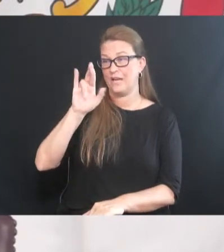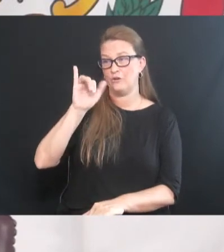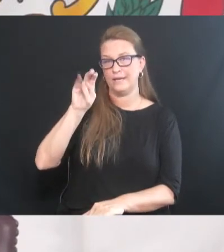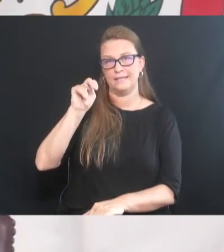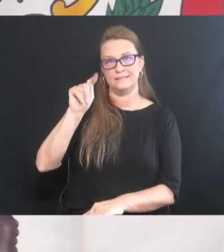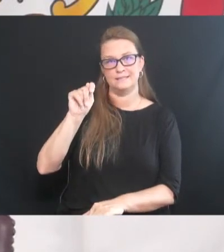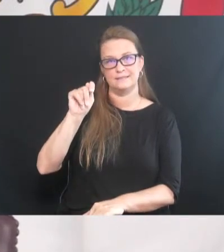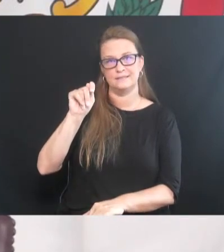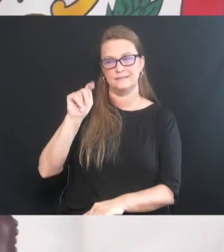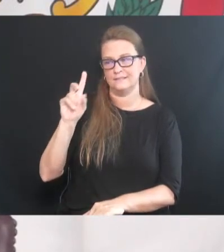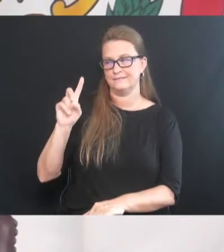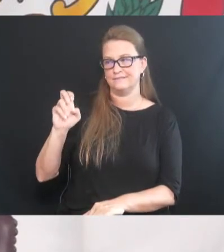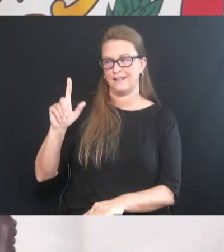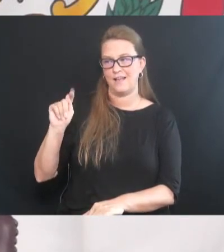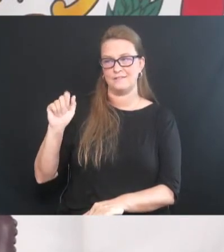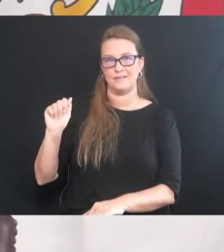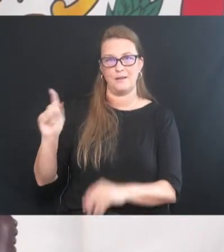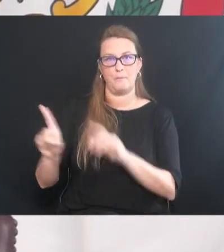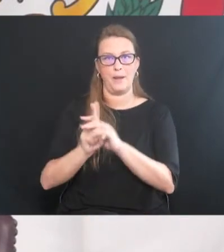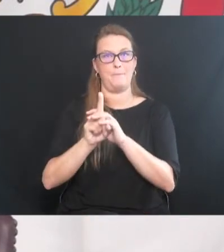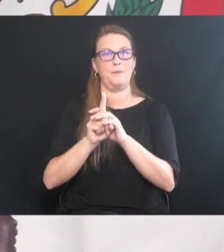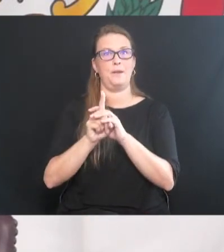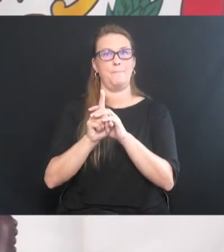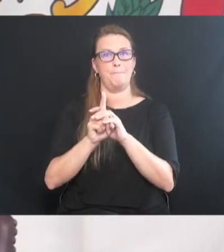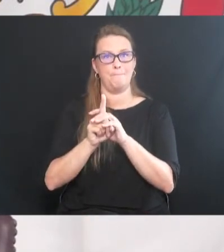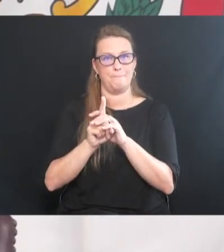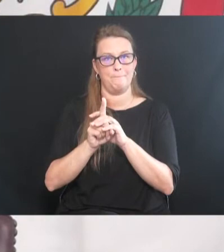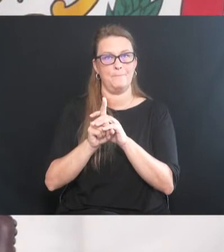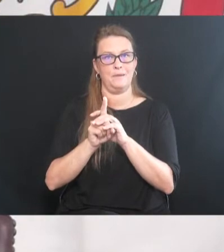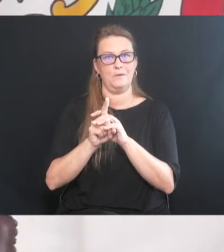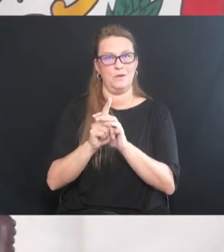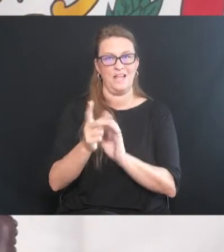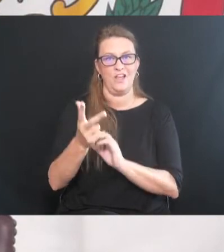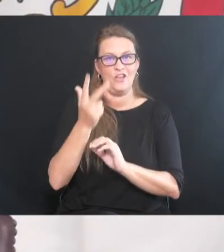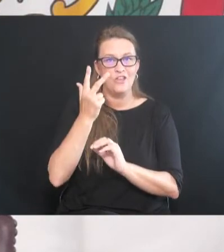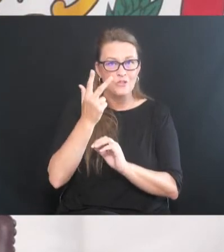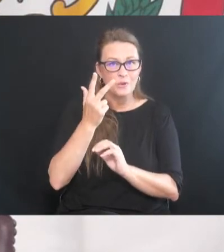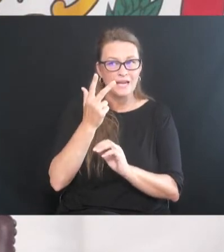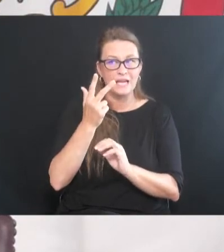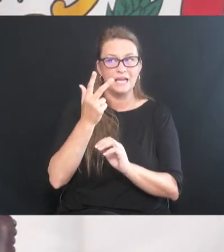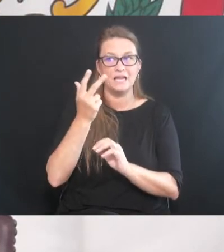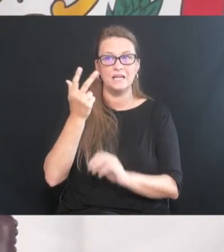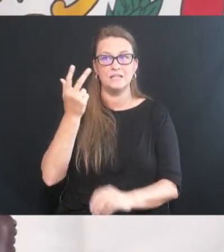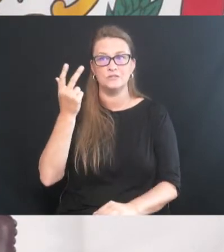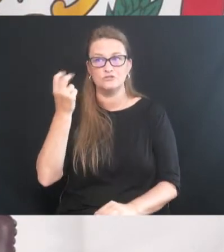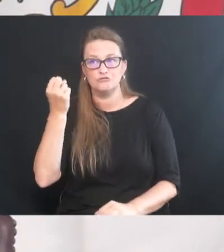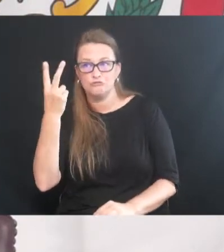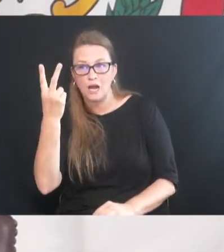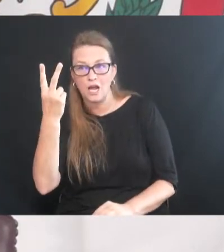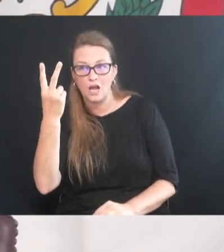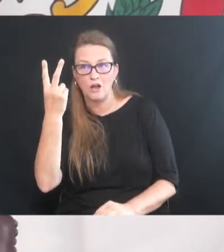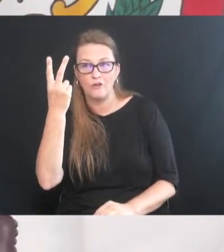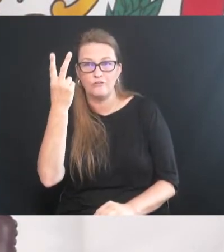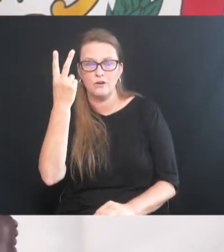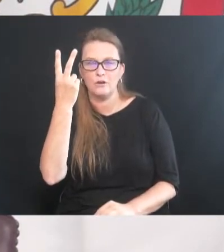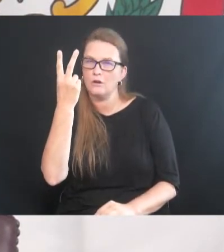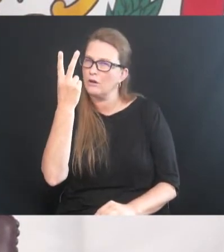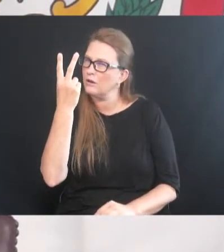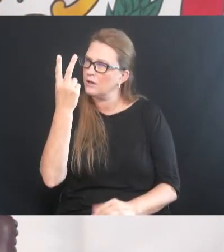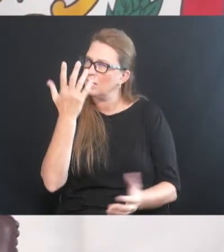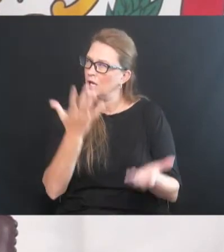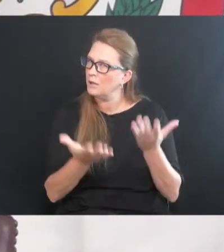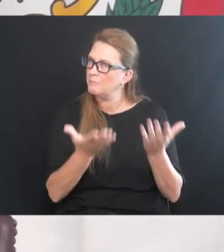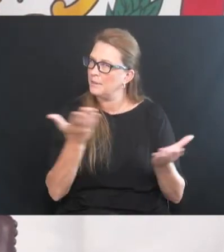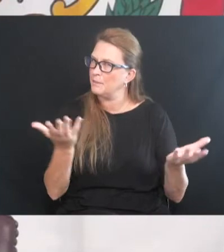Delta variant came into being. And we had 3 cases, and then we had 12 cases, and we thought, well, in West